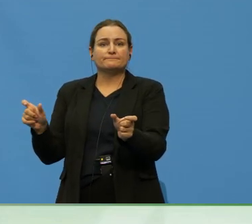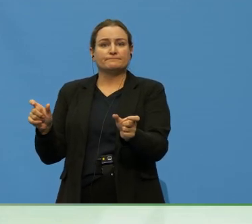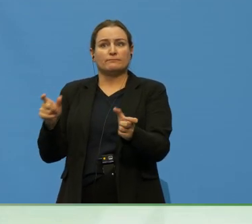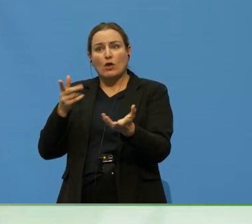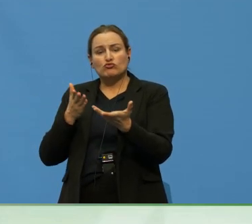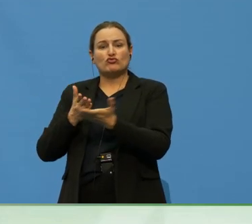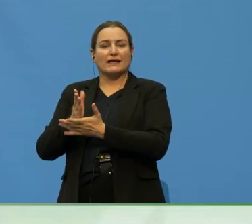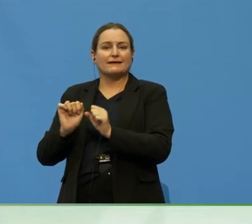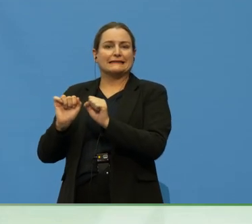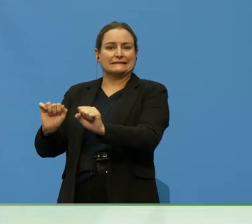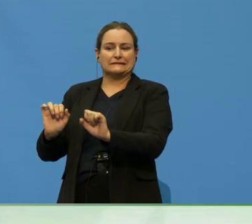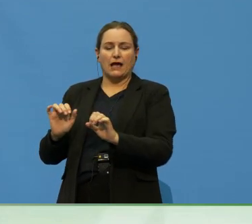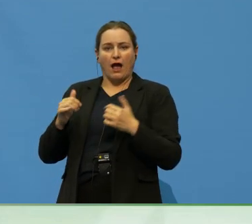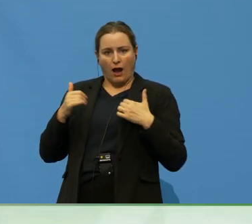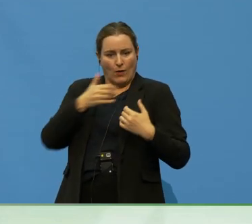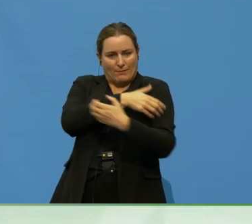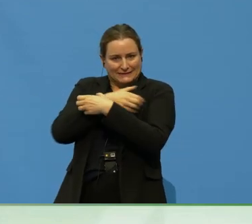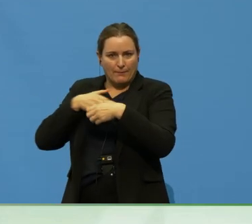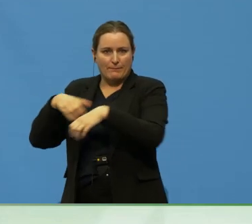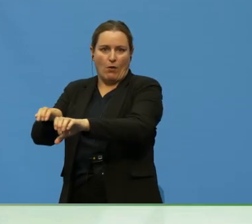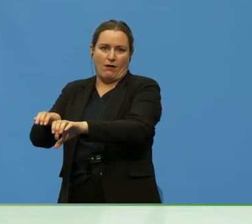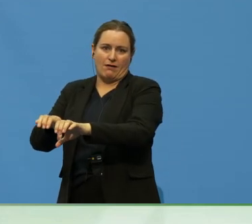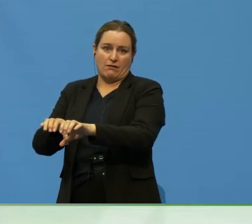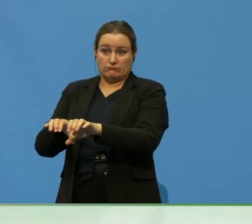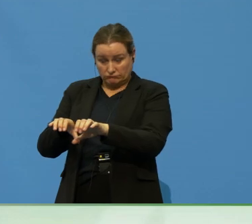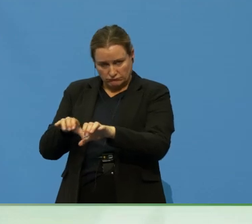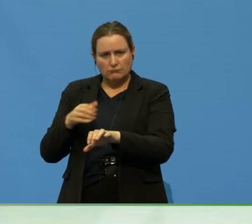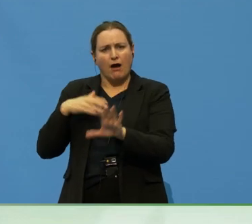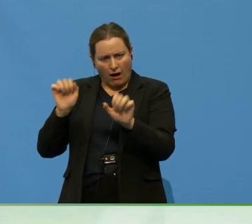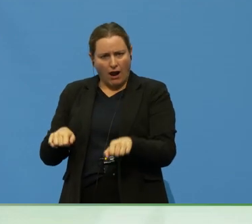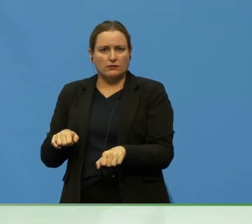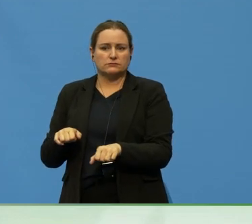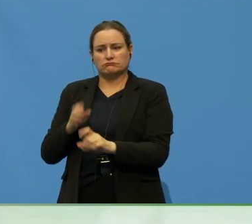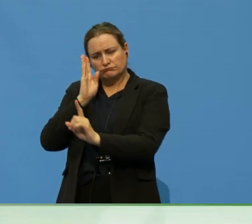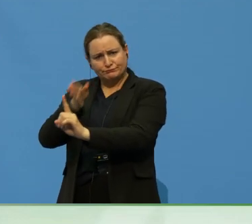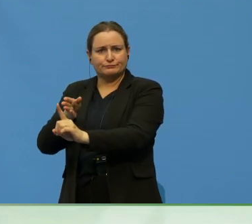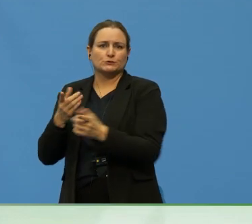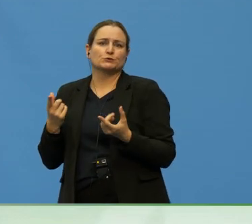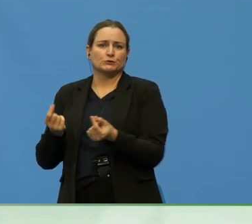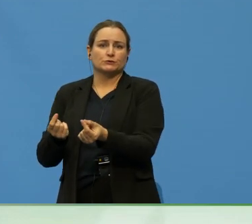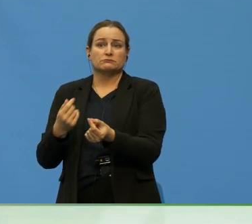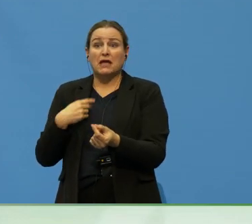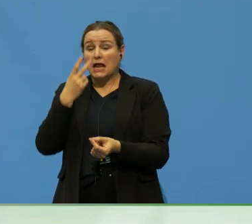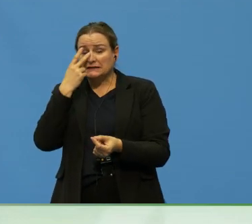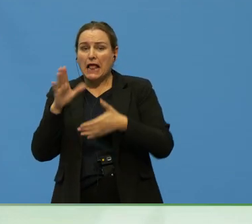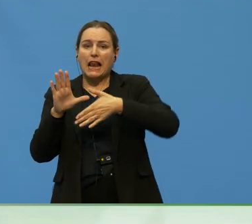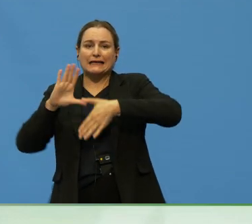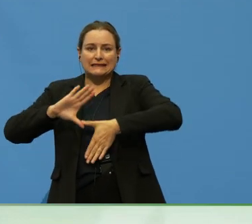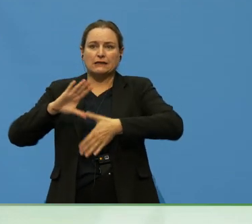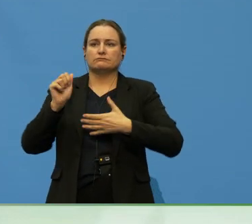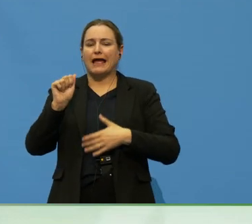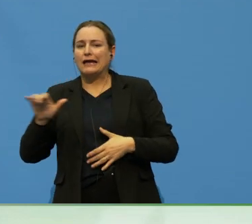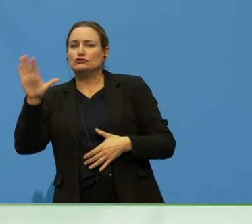rights is something that needs to be done deliberatively and can be done, and is in fact being done in Latin America, in Asia,